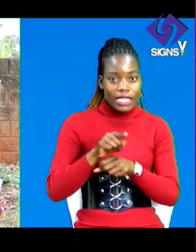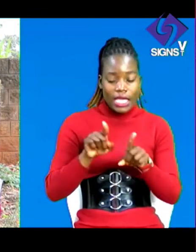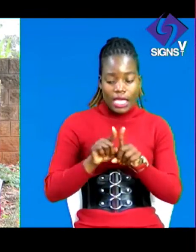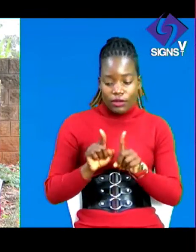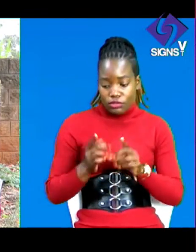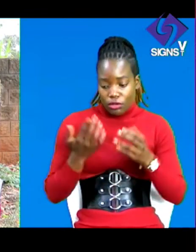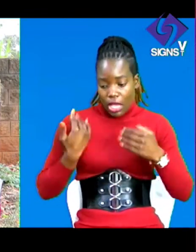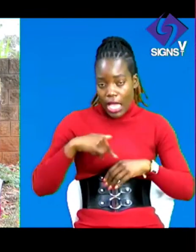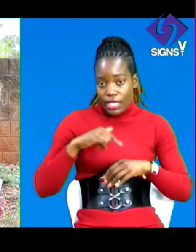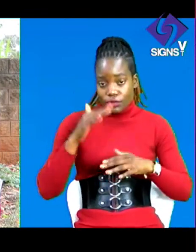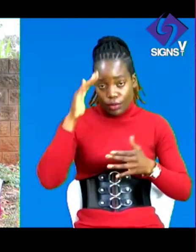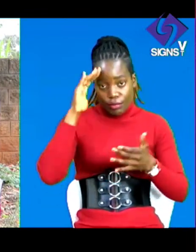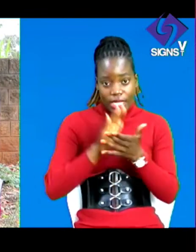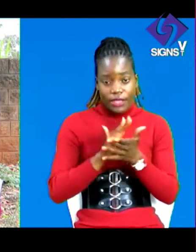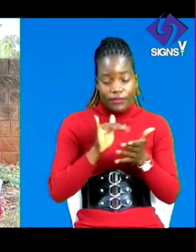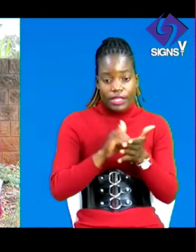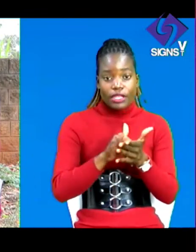do this.